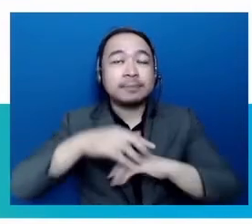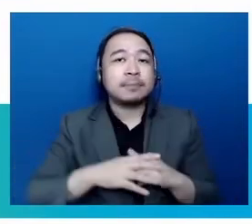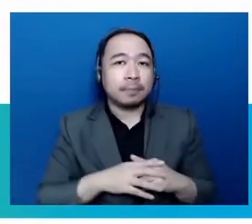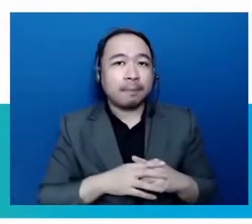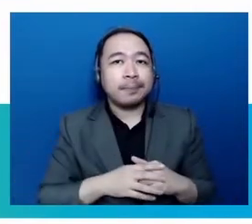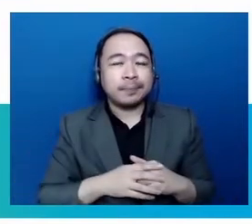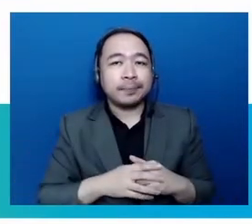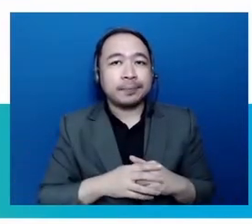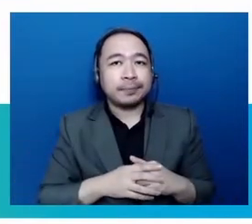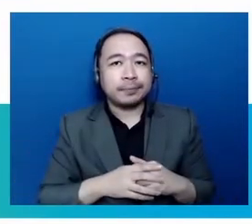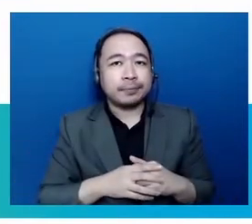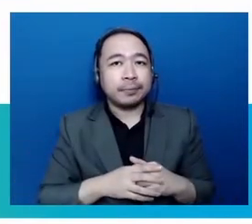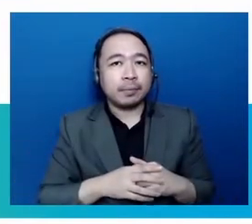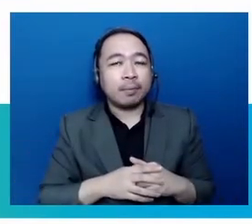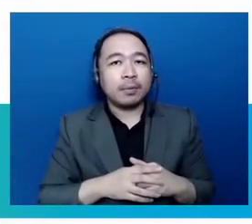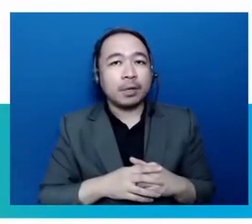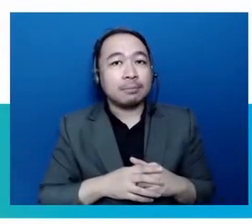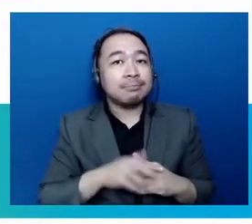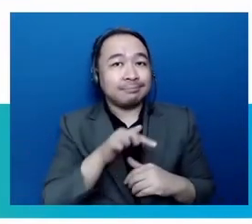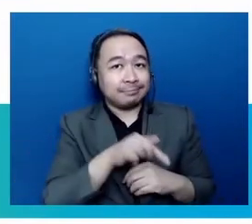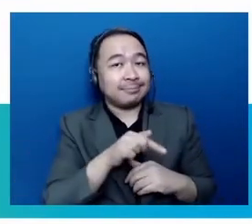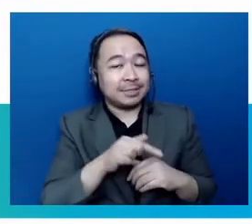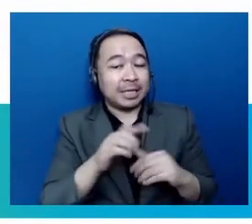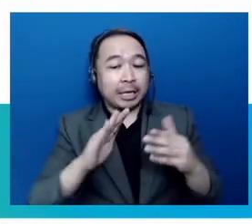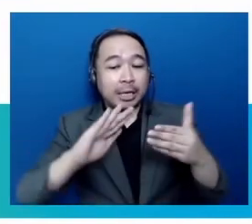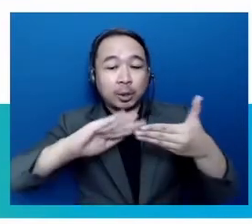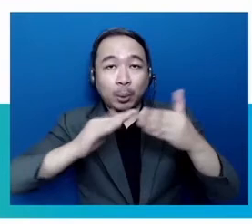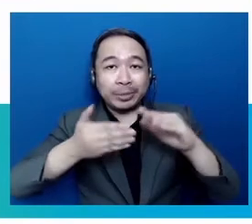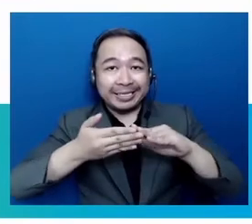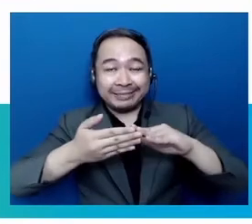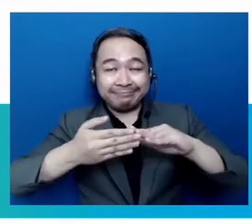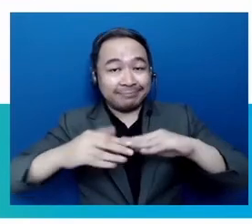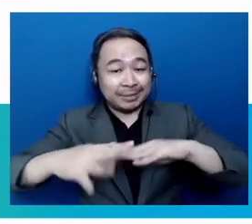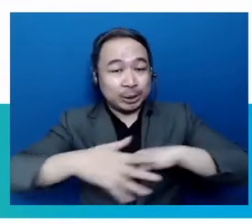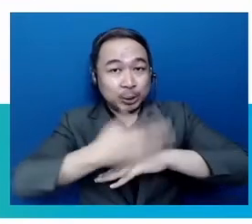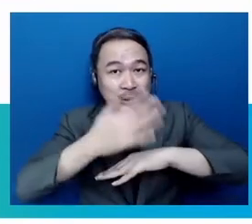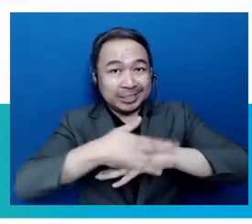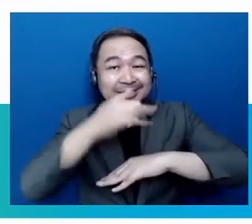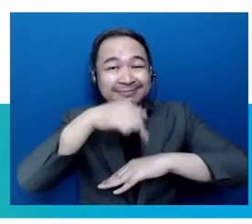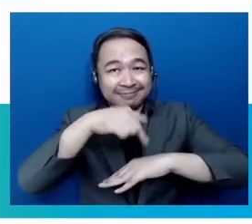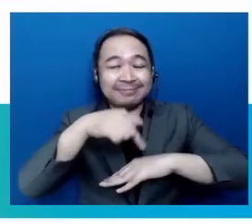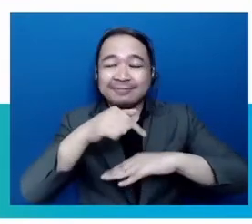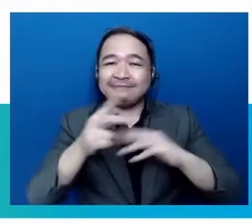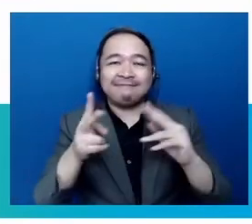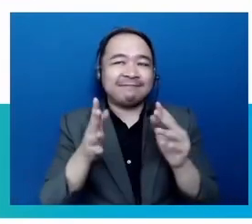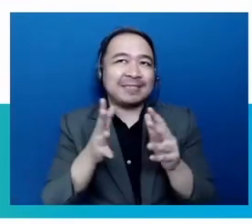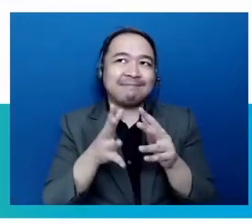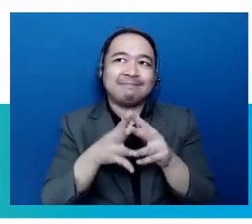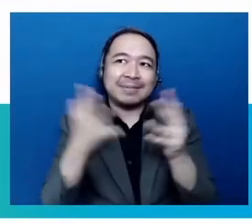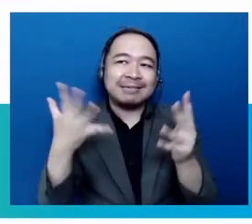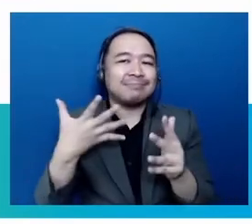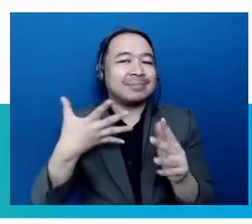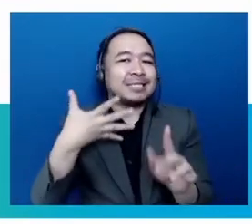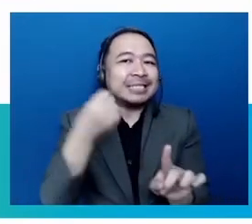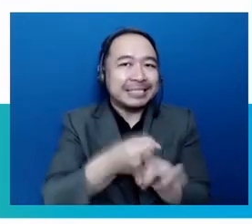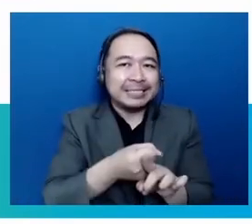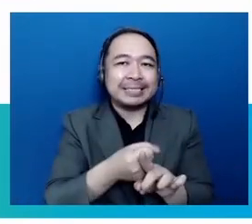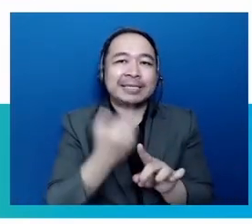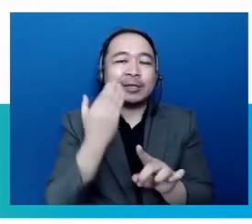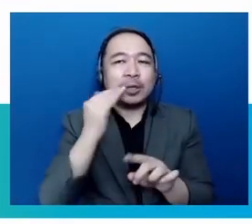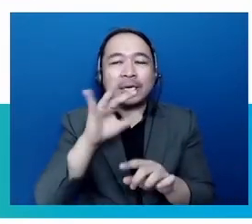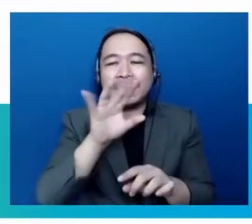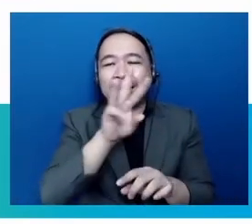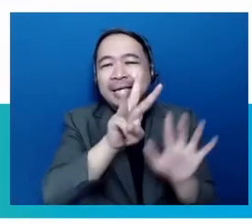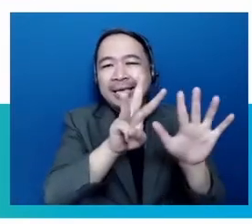is very, very vulnerable. We know that over 800 million people around the world depend on small-scale fisheries